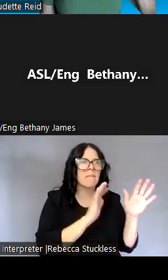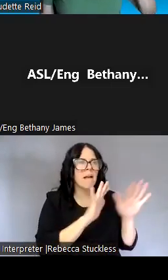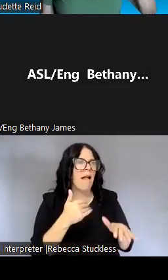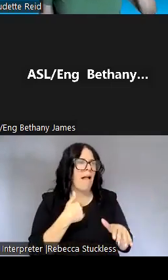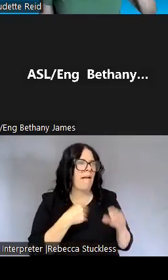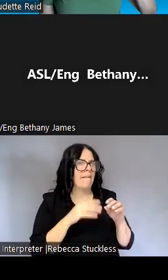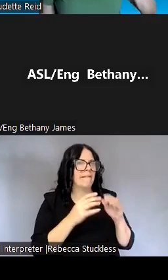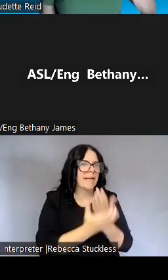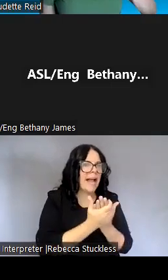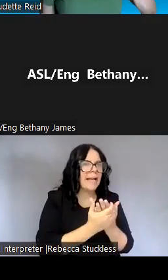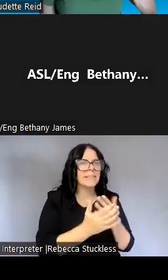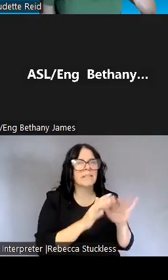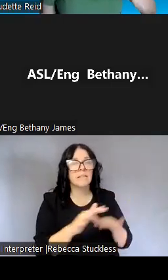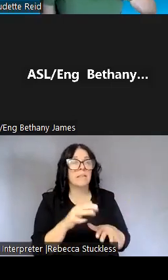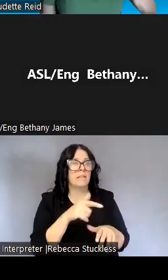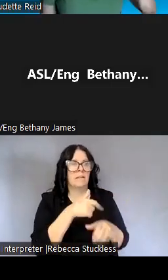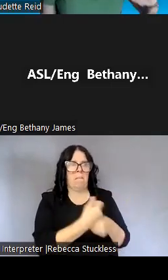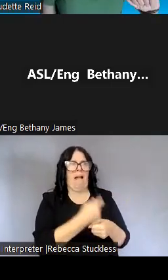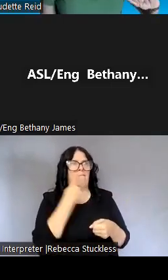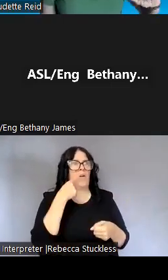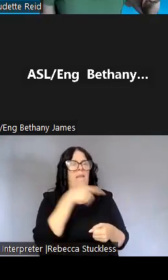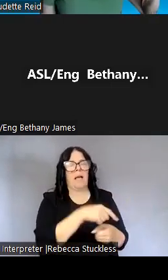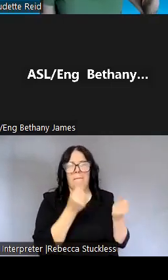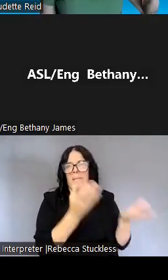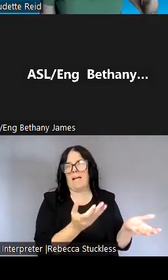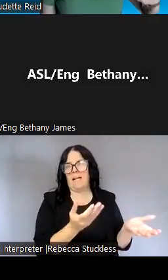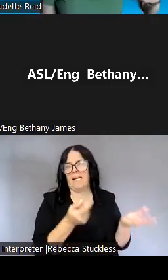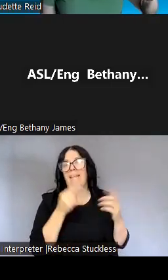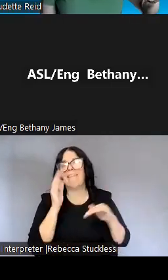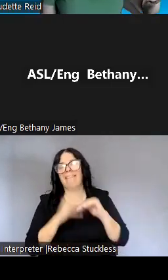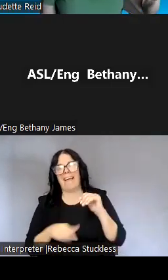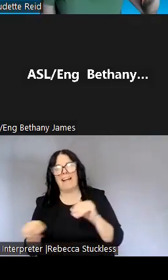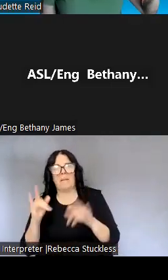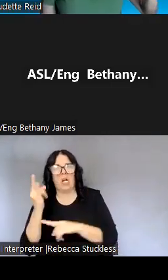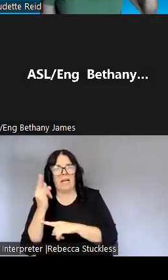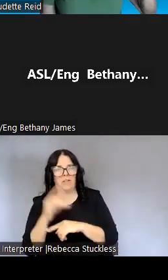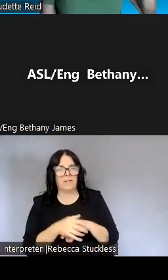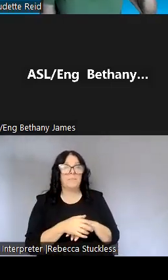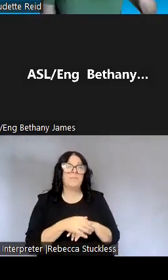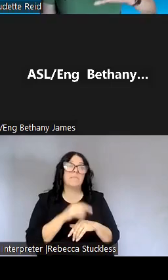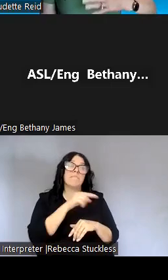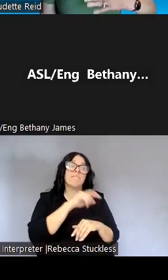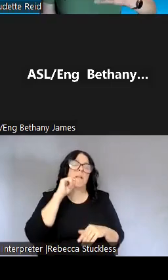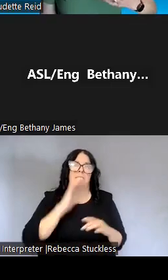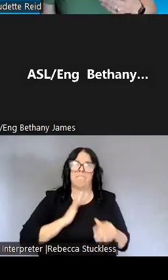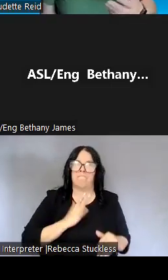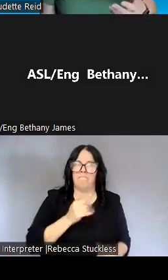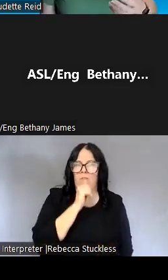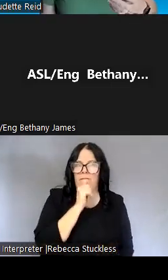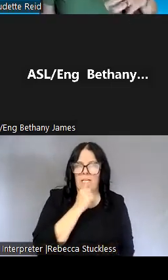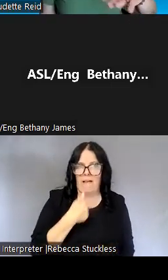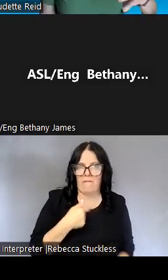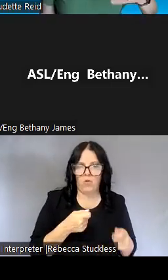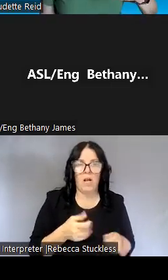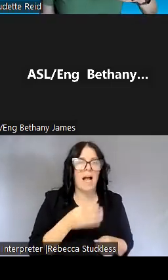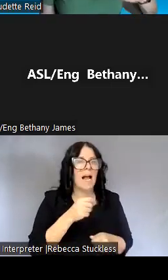of accessories have been made for it. It does have great privacy control, and it doesn't come with bloatware.